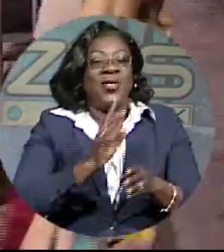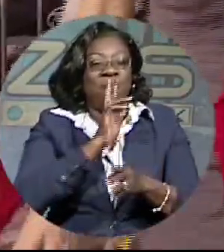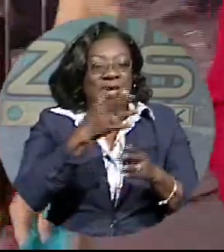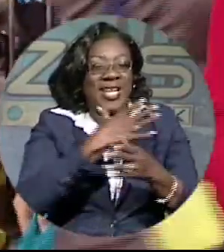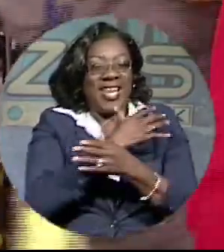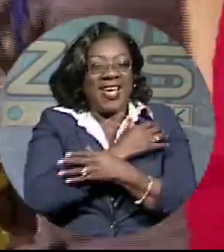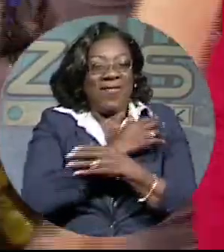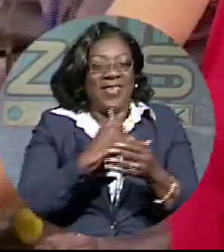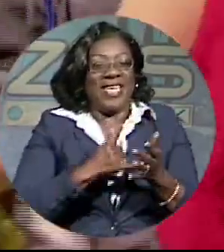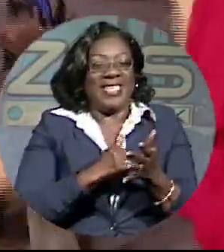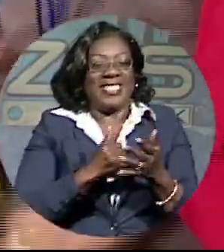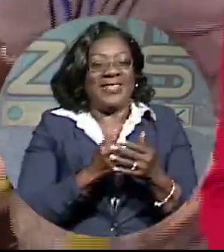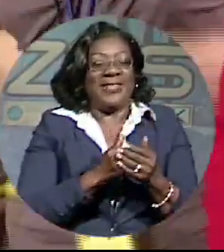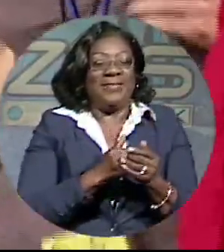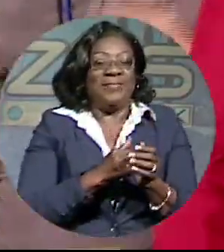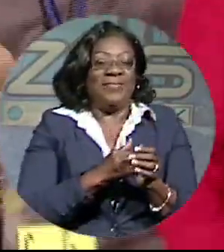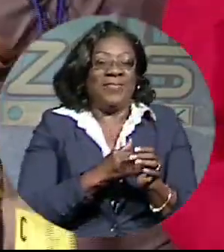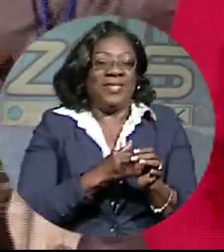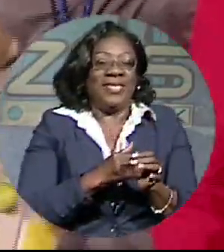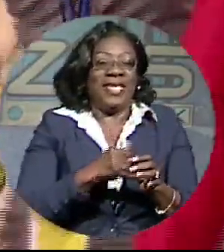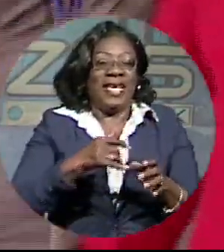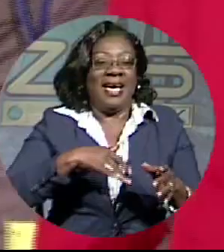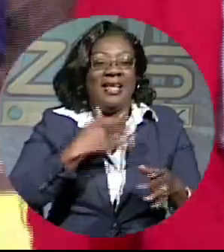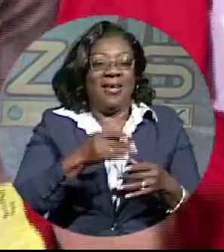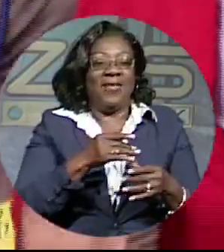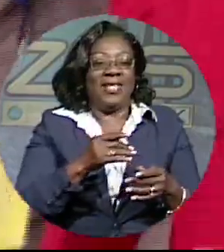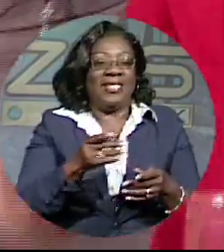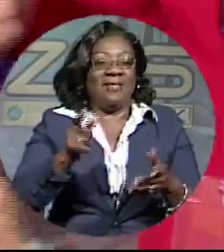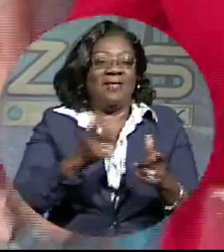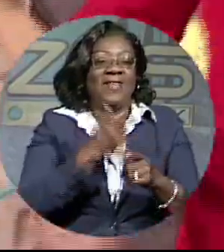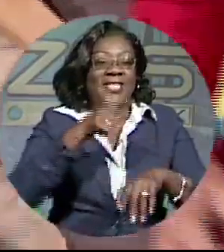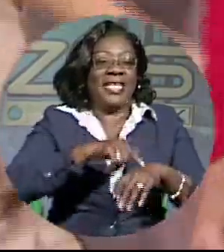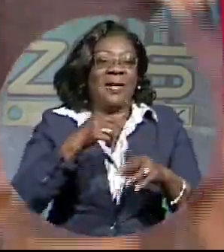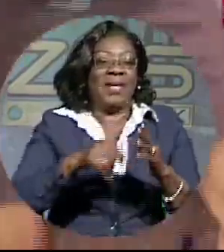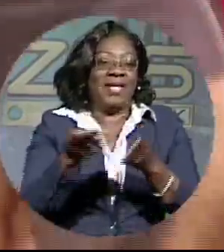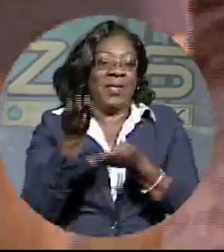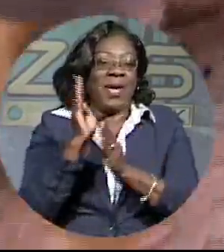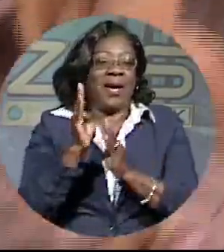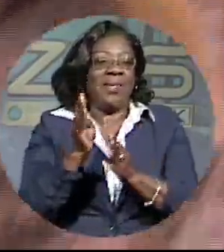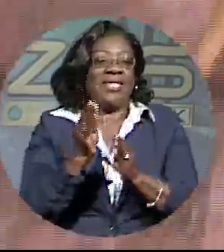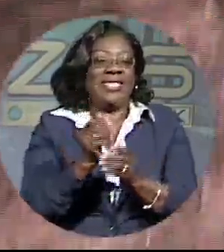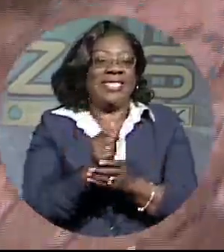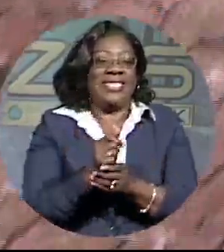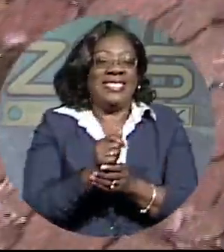it. Yes, I love it. I'm first time in Bahamas. My daughter is here.